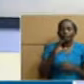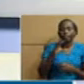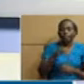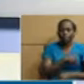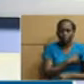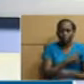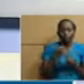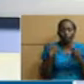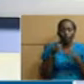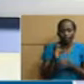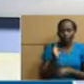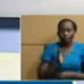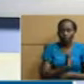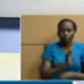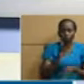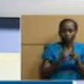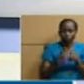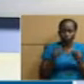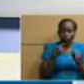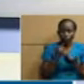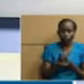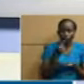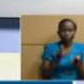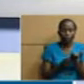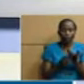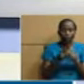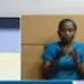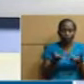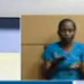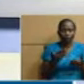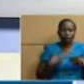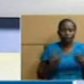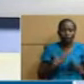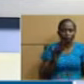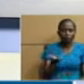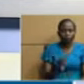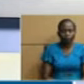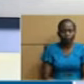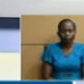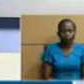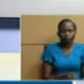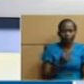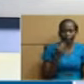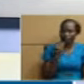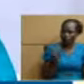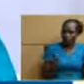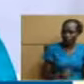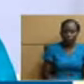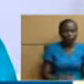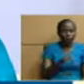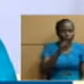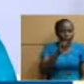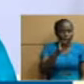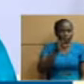Retirement Benefits Regulatory Authority, UBRA. Mr. Nsubuga, very nice to have you. Thank you. I have Sylvia